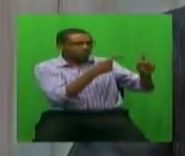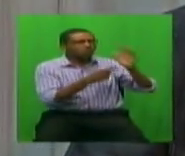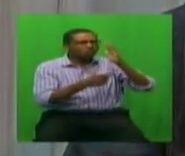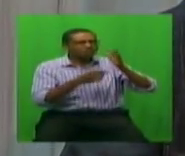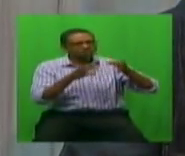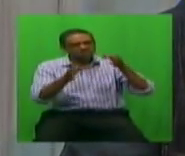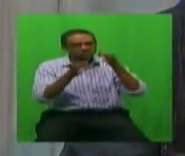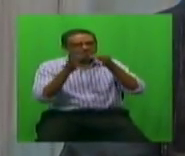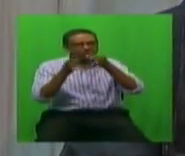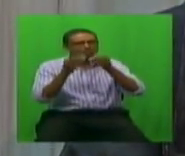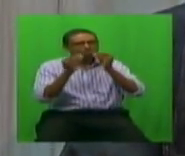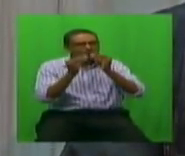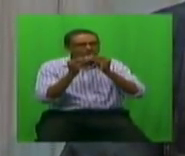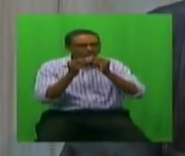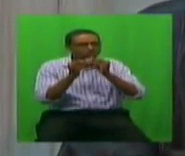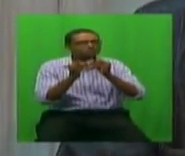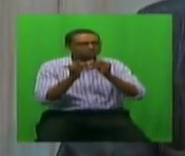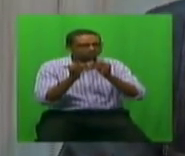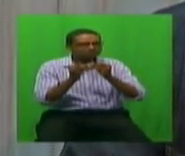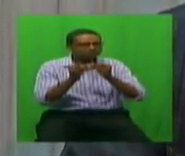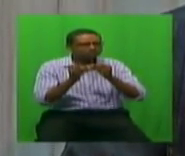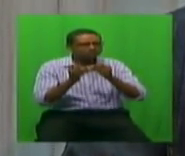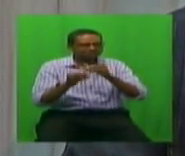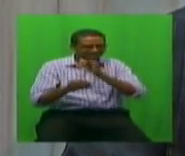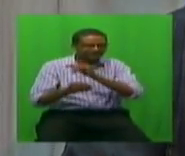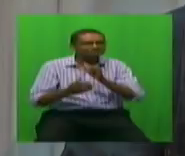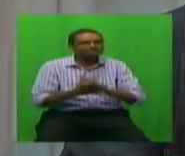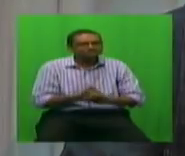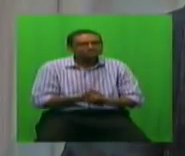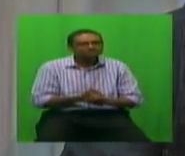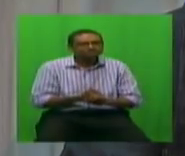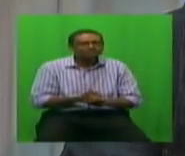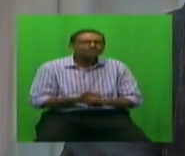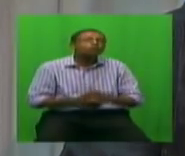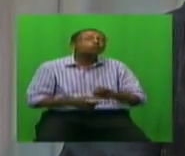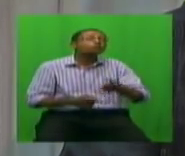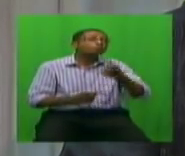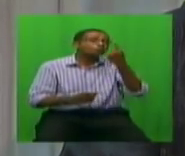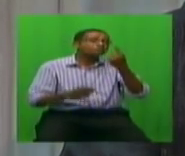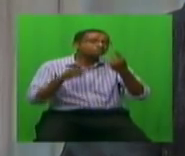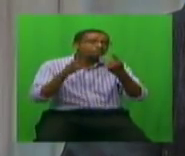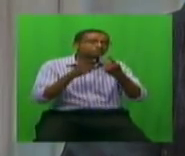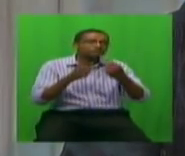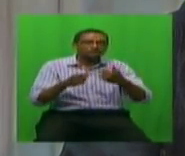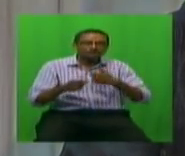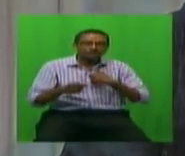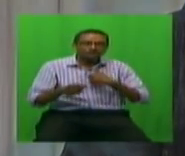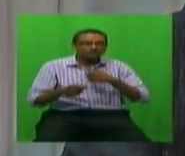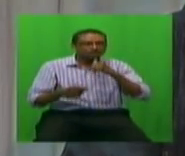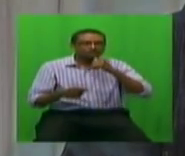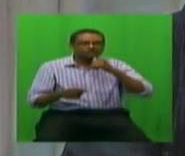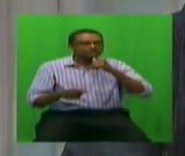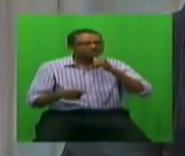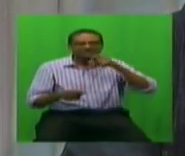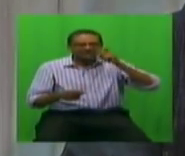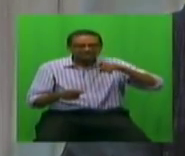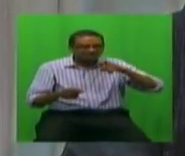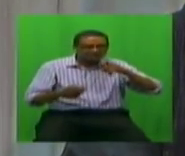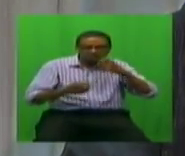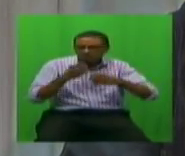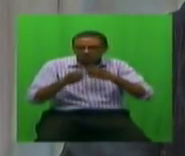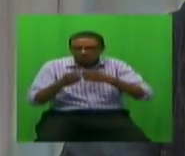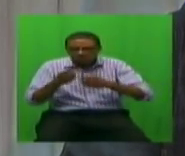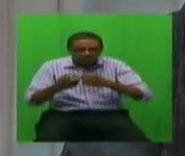that. The one thing that I have not had to deal with, and the ministry has not had to deal with as far as I